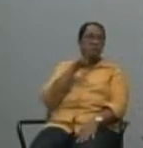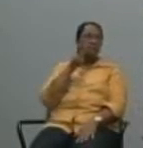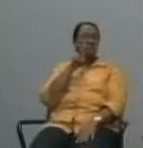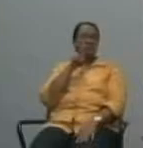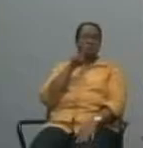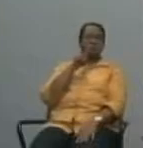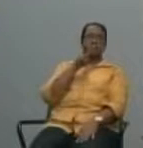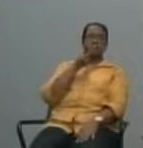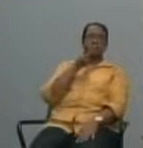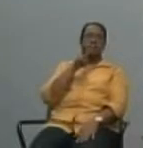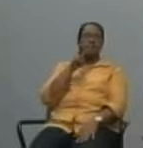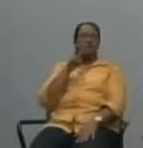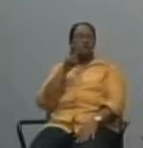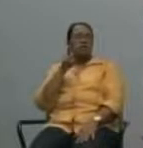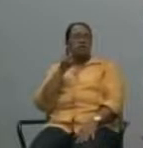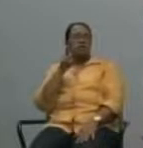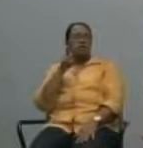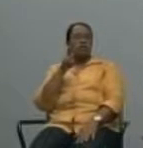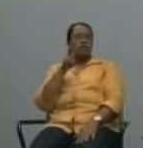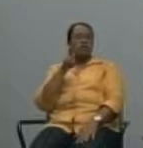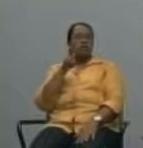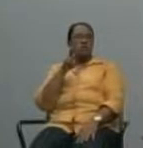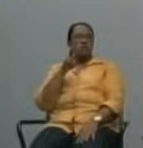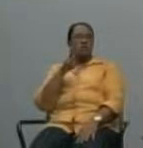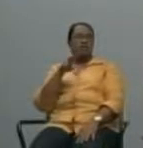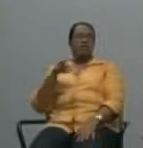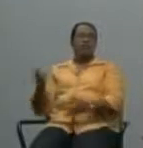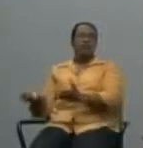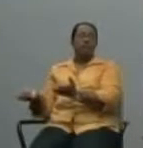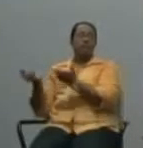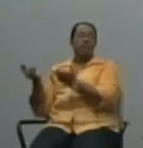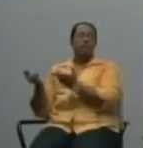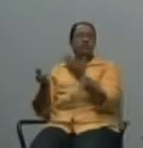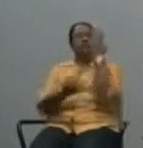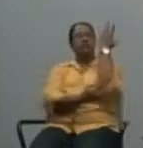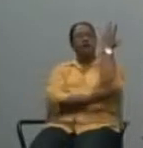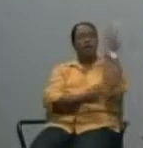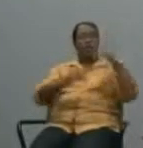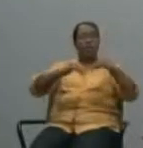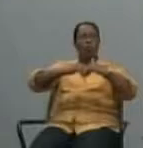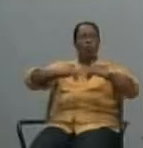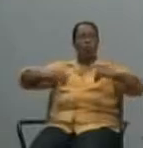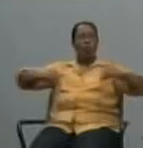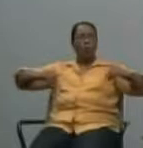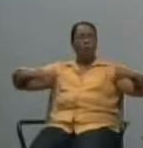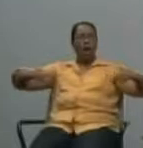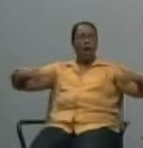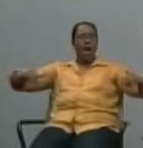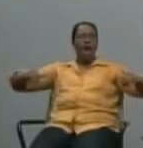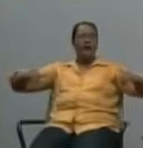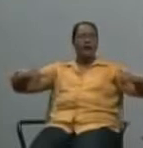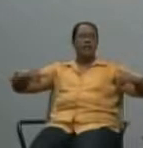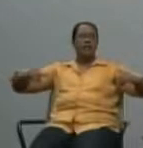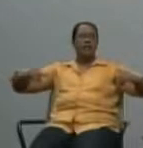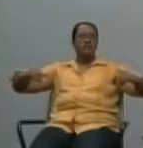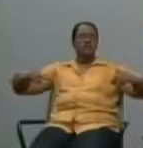gap between rich and poor unless we renounce to be authentic disciples of